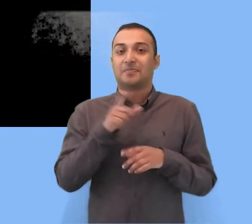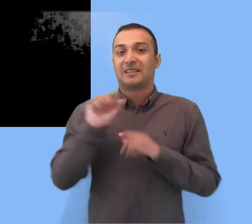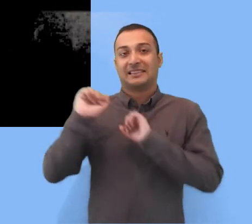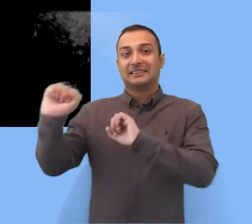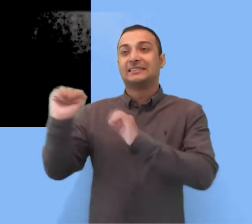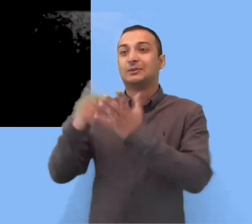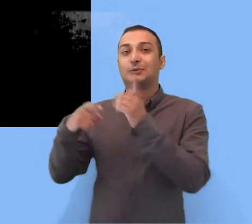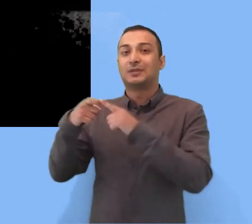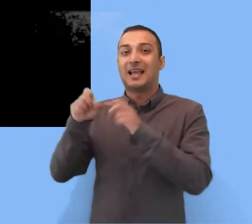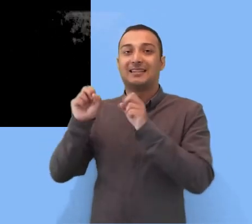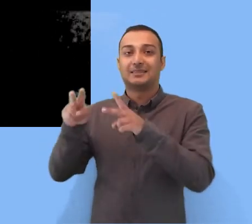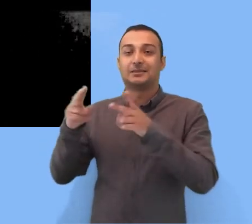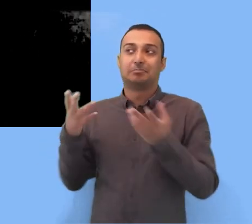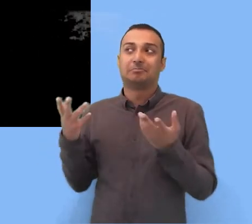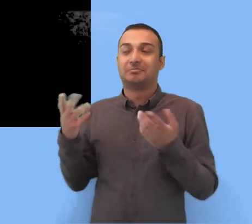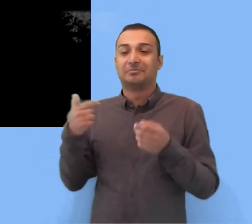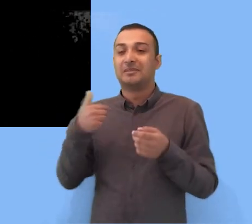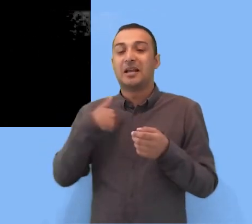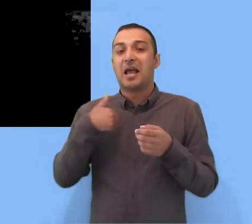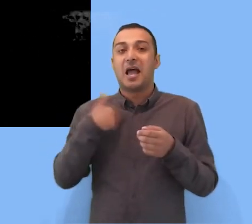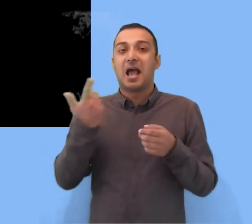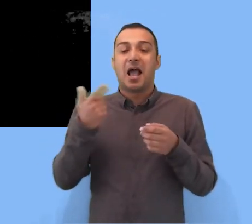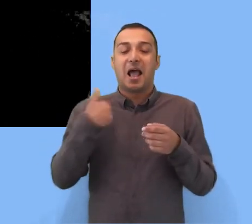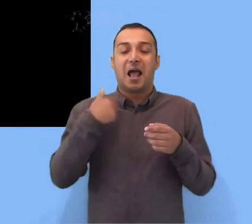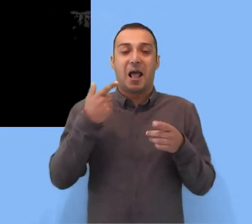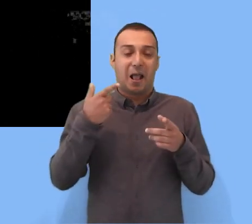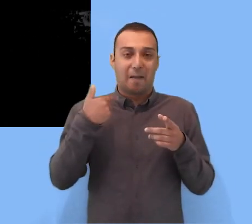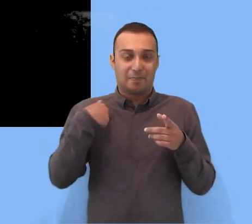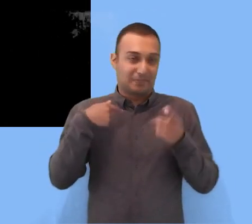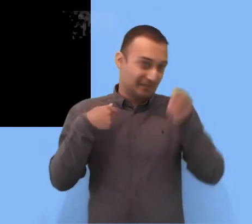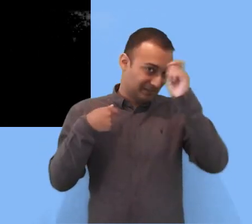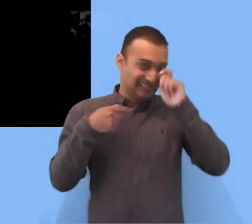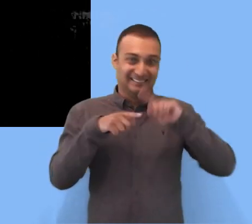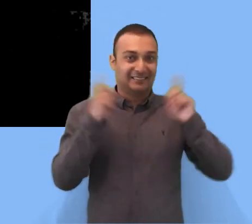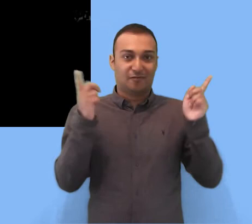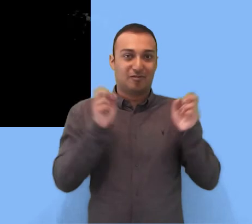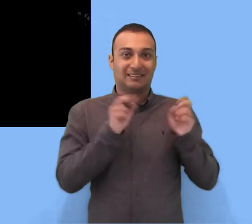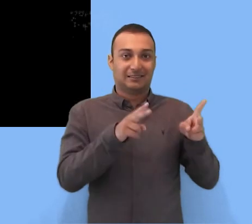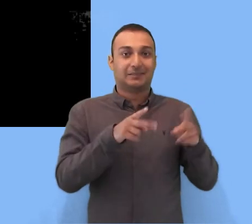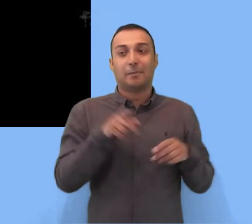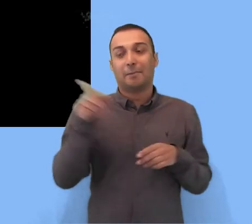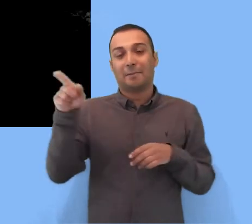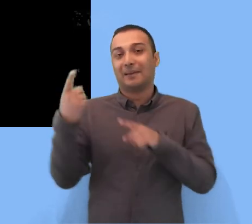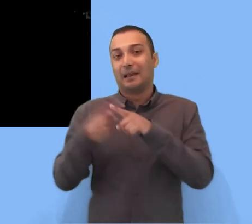system than you are in England and then my colleagues in Scotland are.